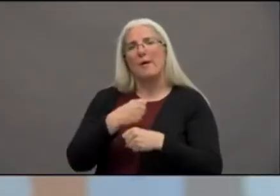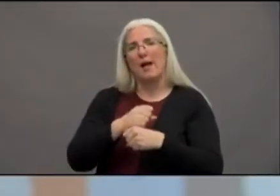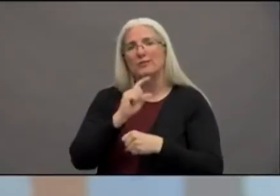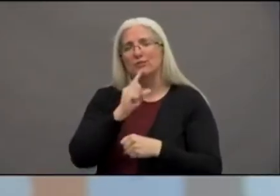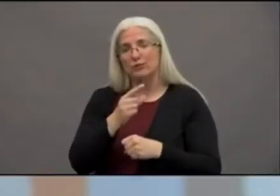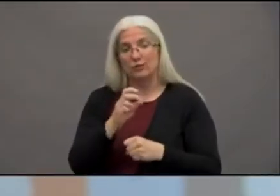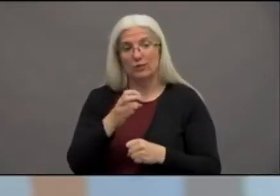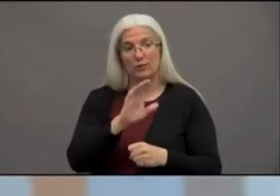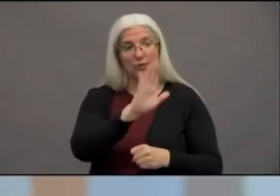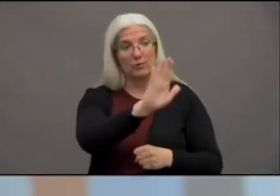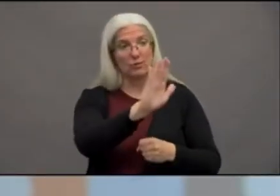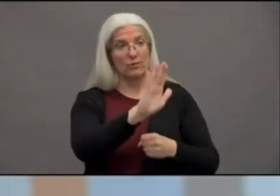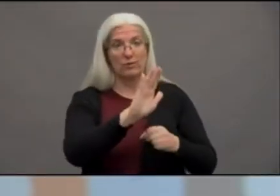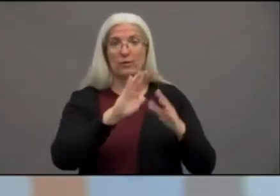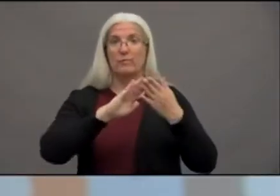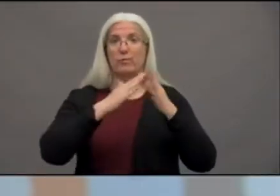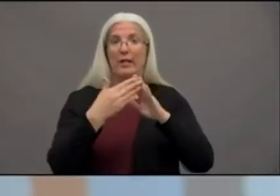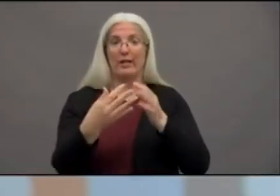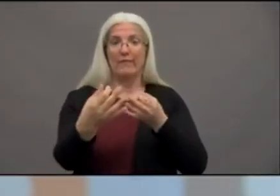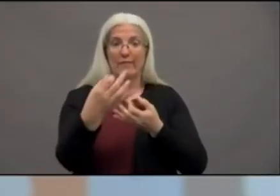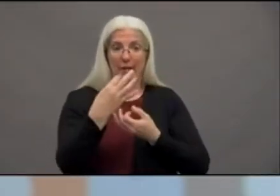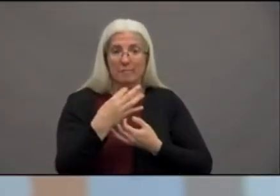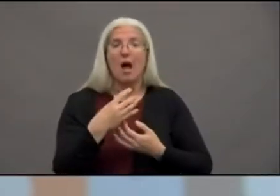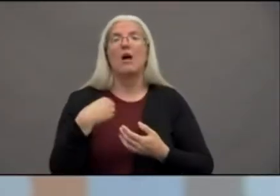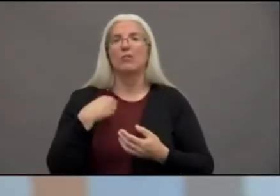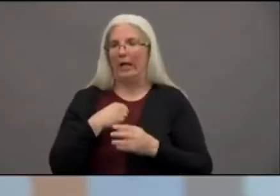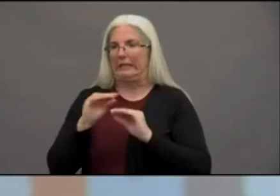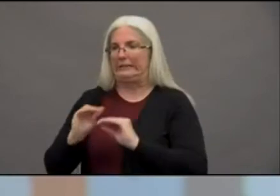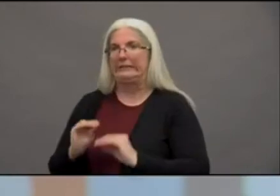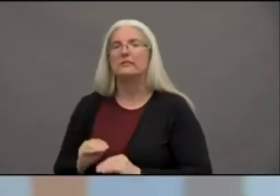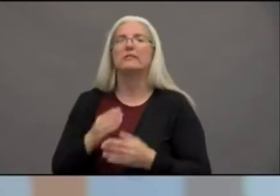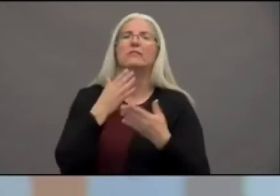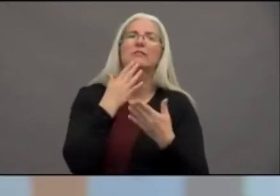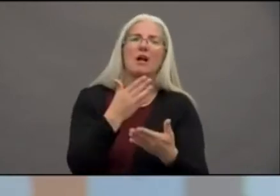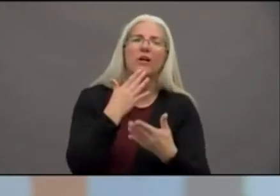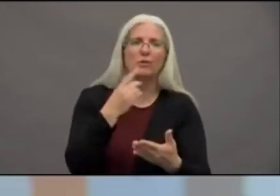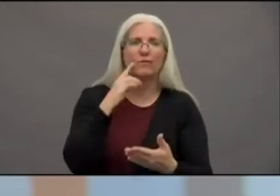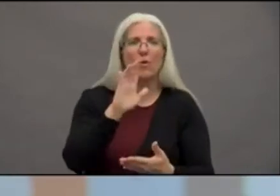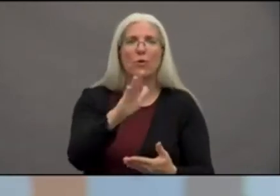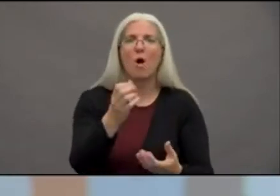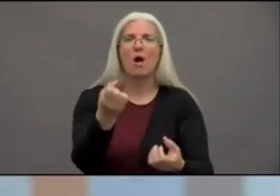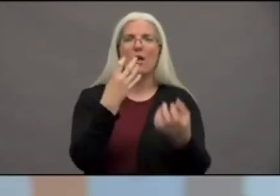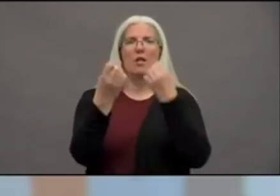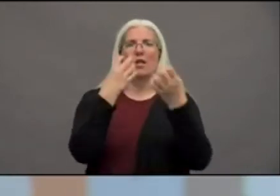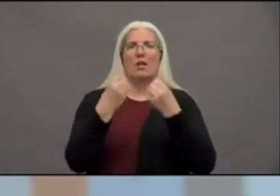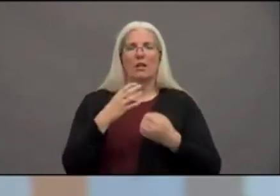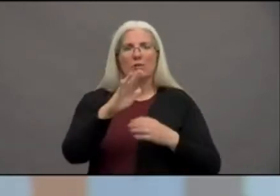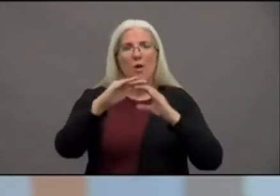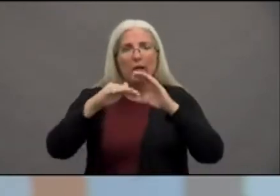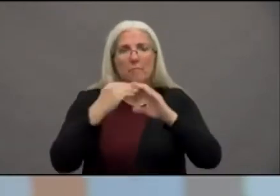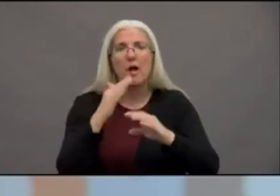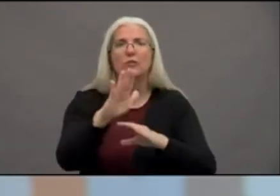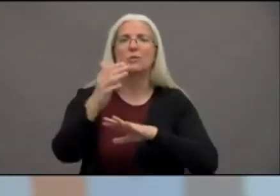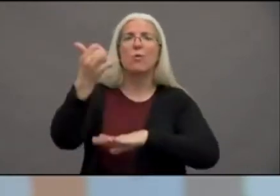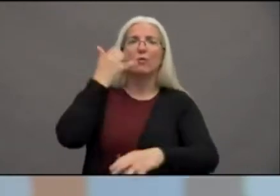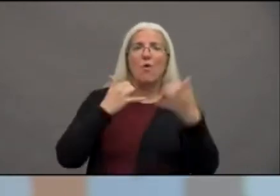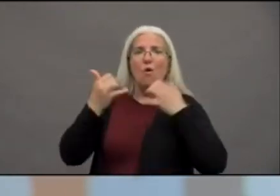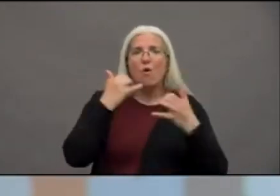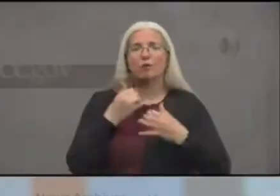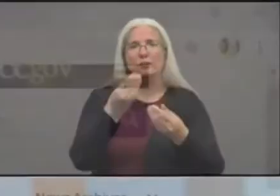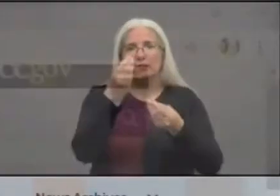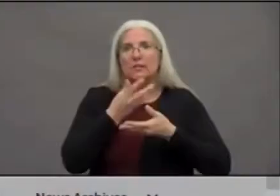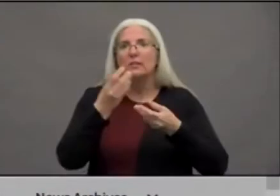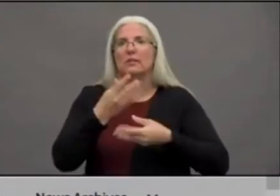want to really thank the public. Your comments, your feedback, your emails, and how we're doing has really affected how we communicate these changes in the